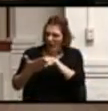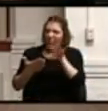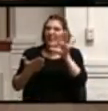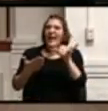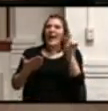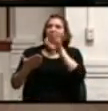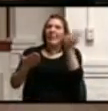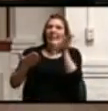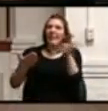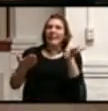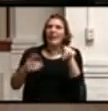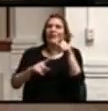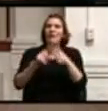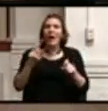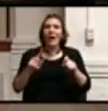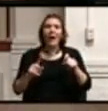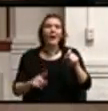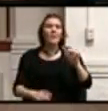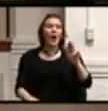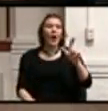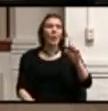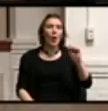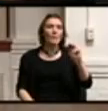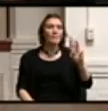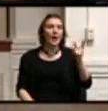from budget and... No.